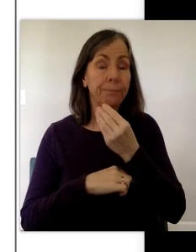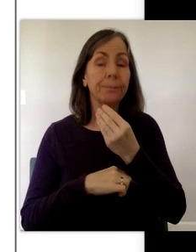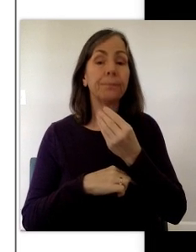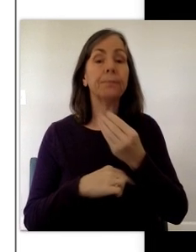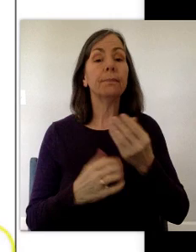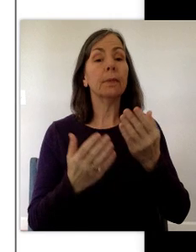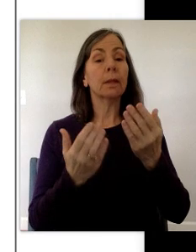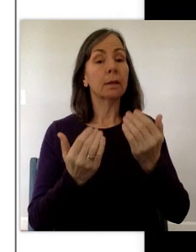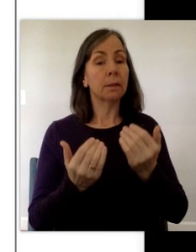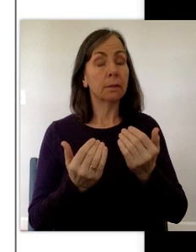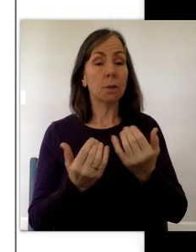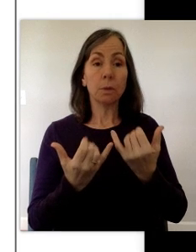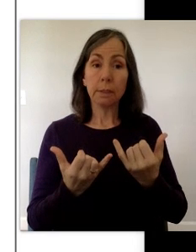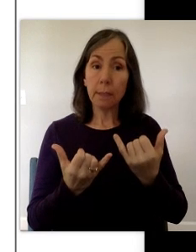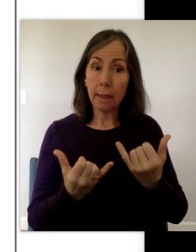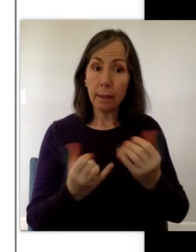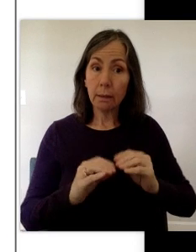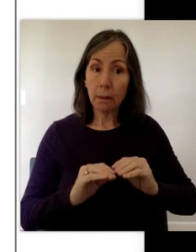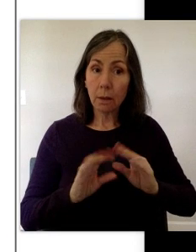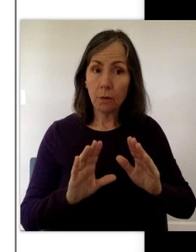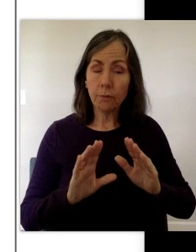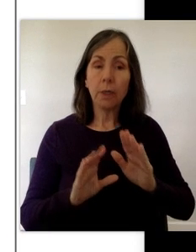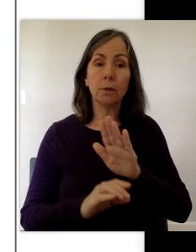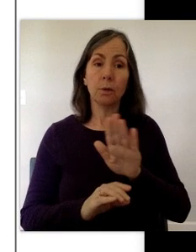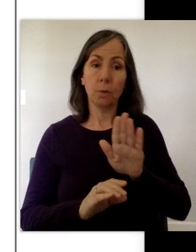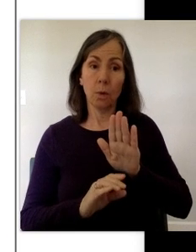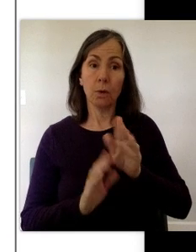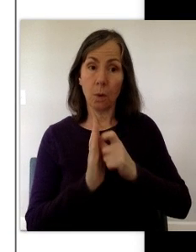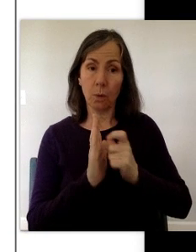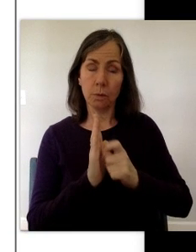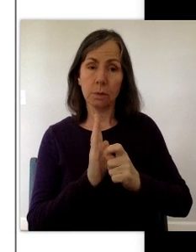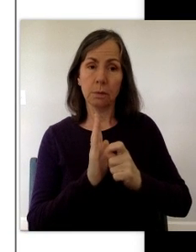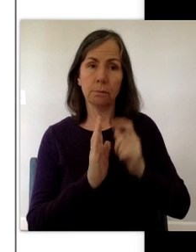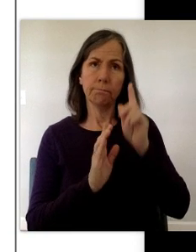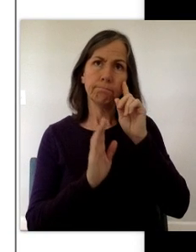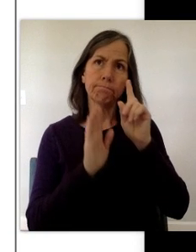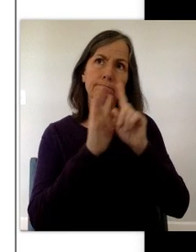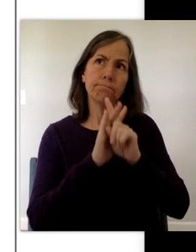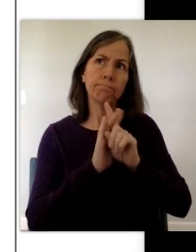notes, write your own example using mine as a guide.